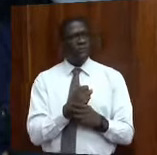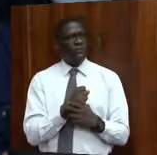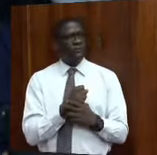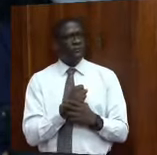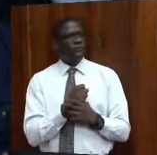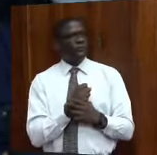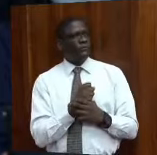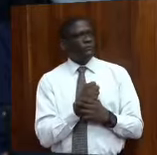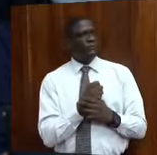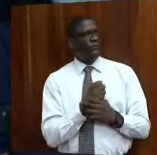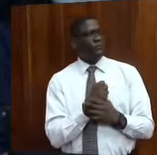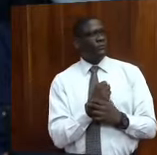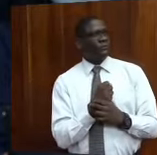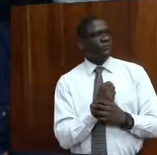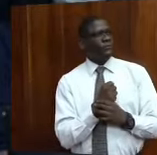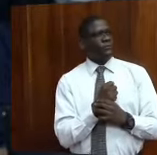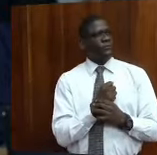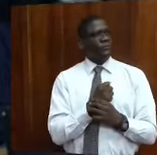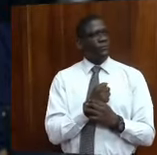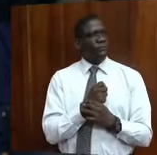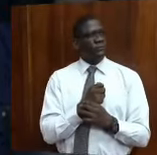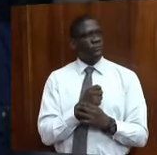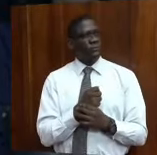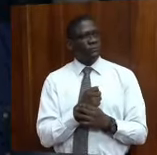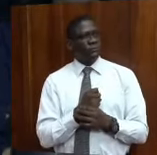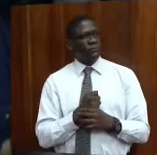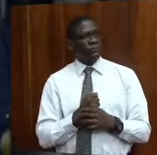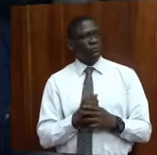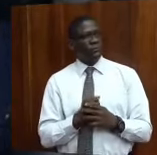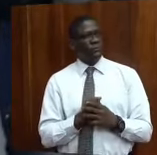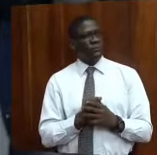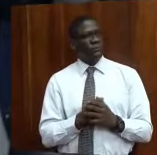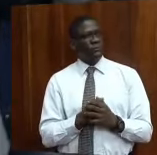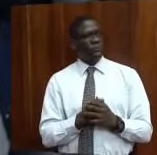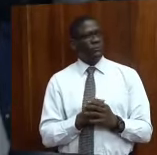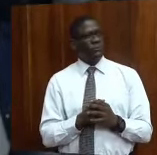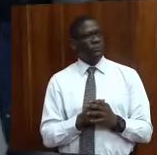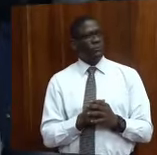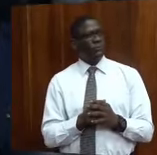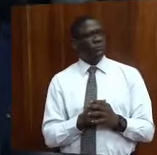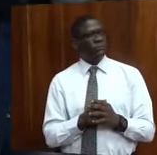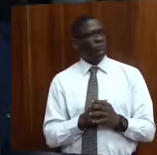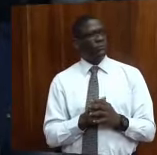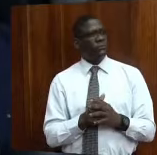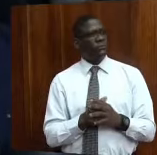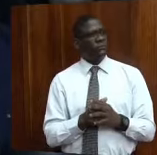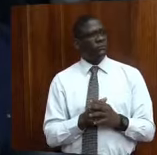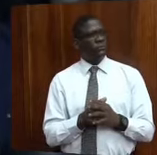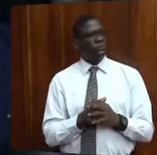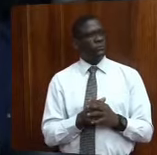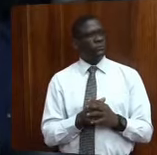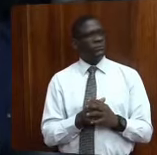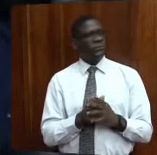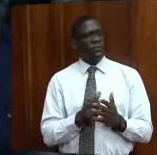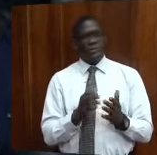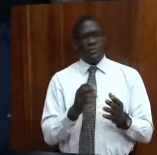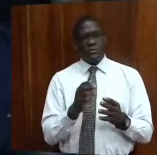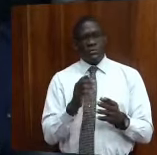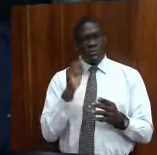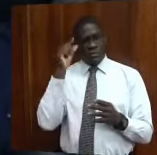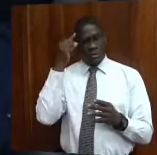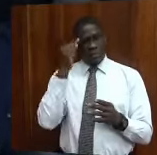of my government to, when possible, use concessionary finance to fund projects. Mr. Speaker,